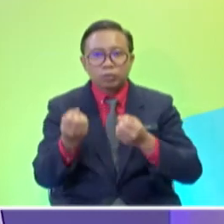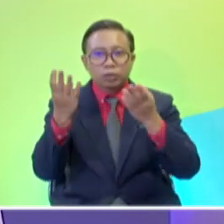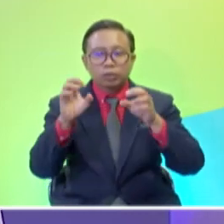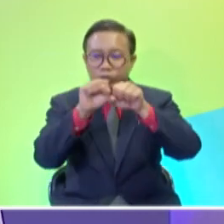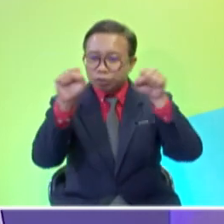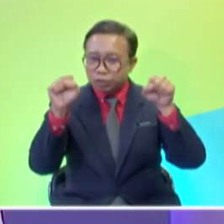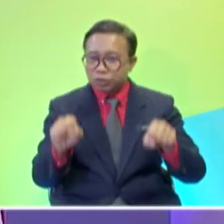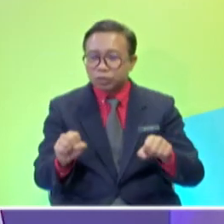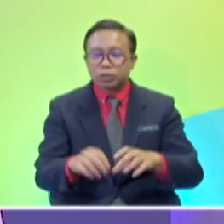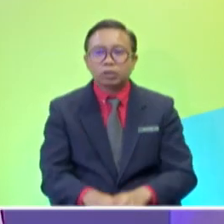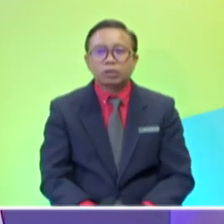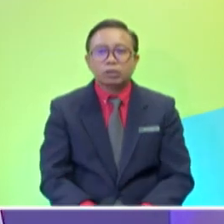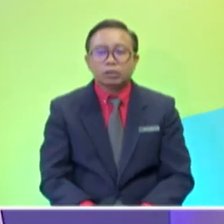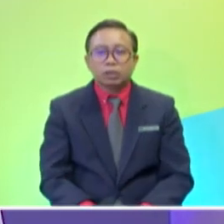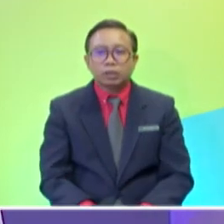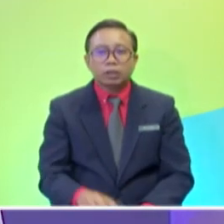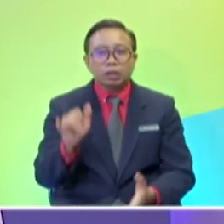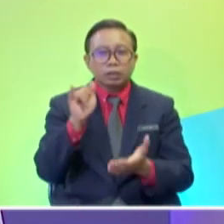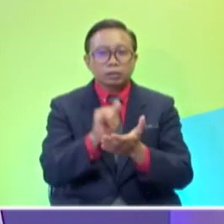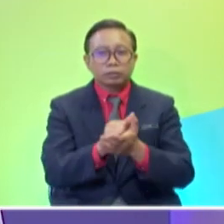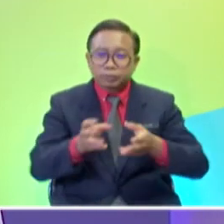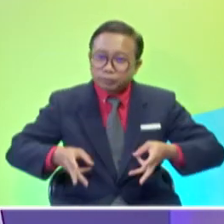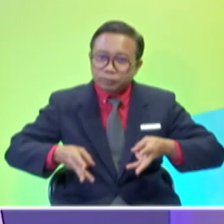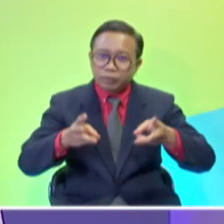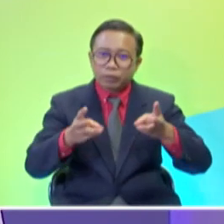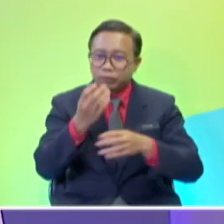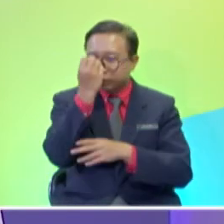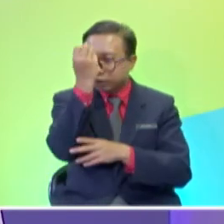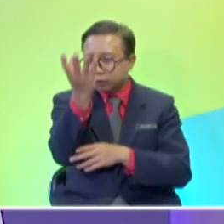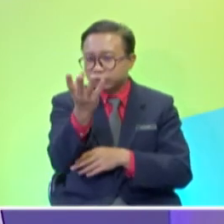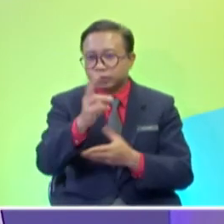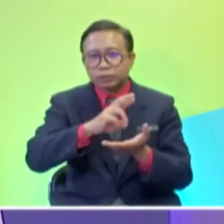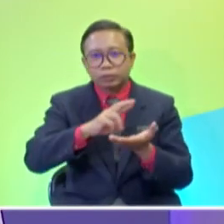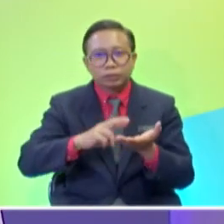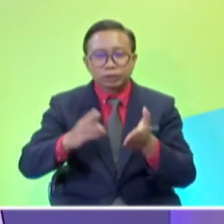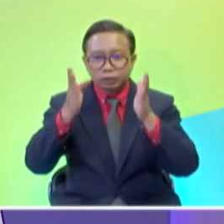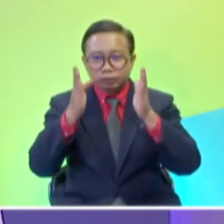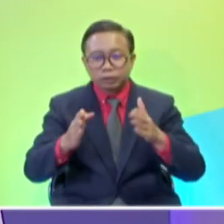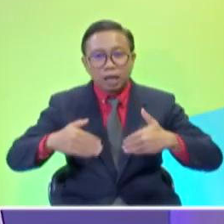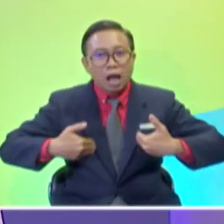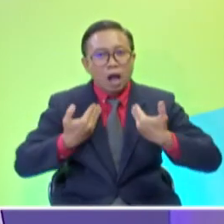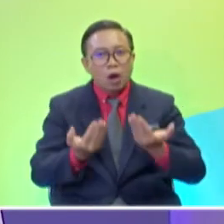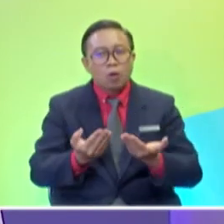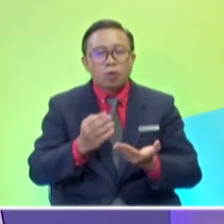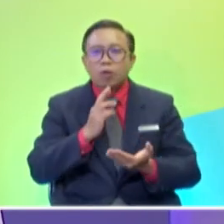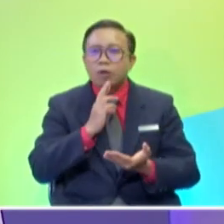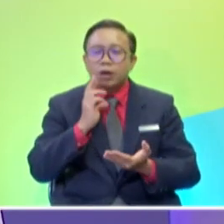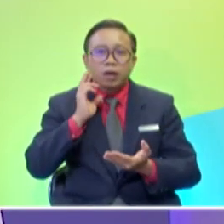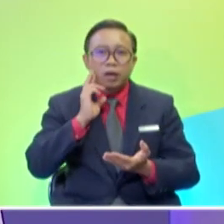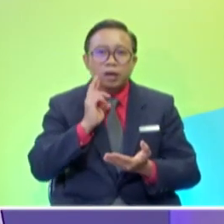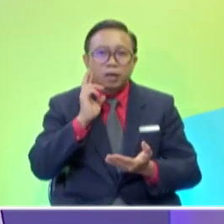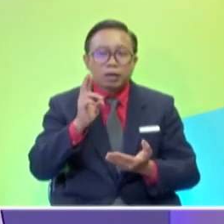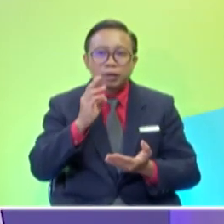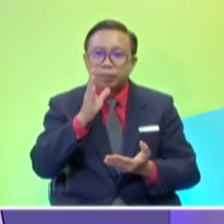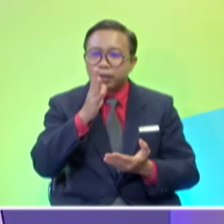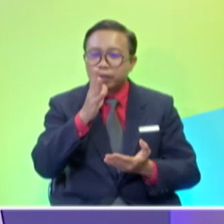stations. So that's a way to tell us readers how her mother and her went around